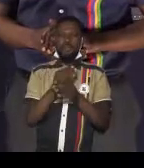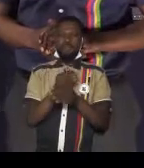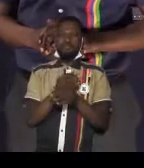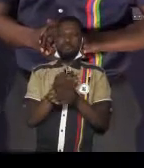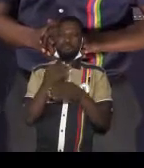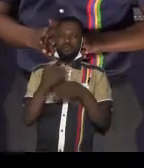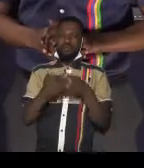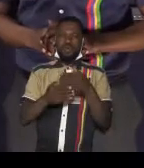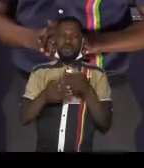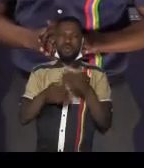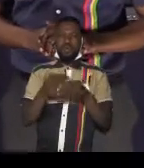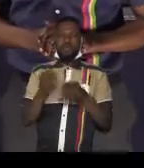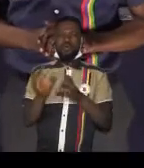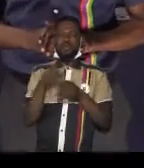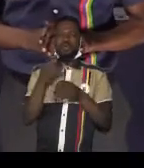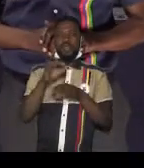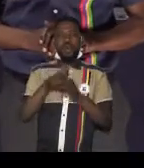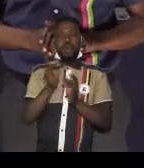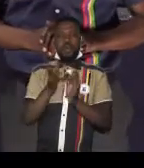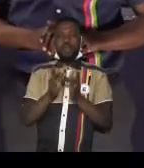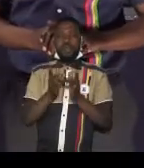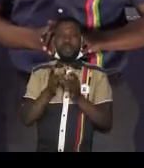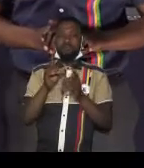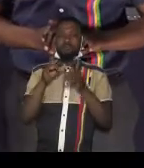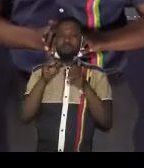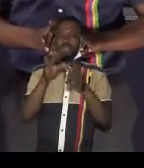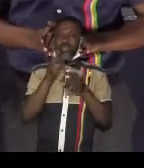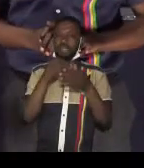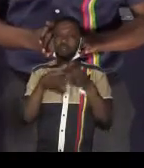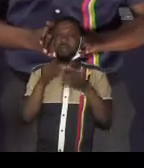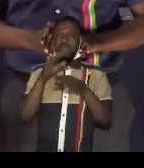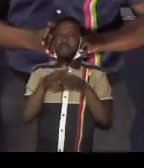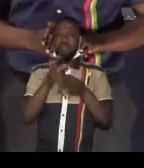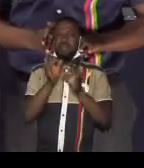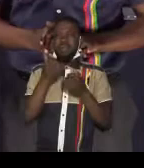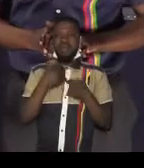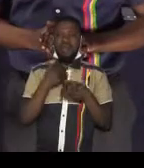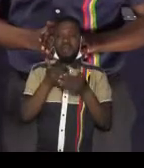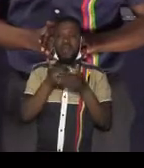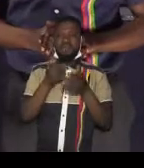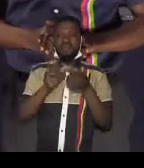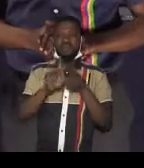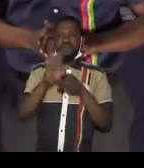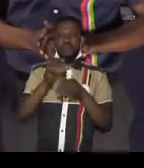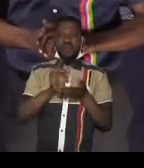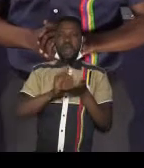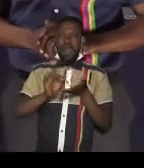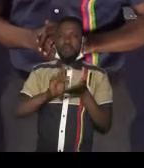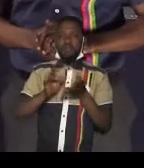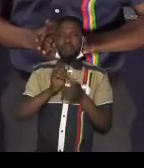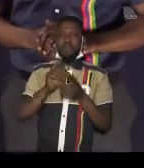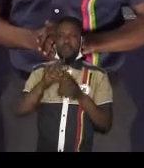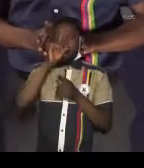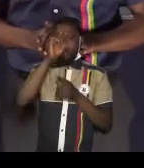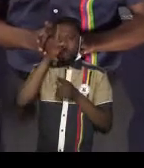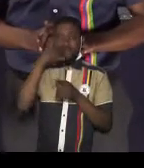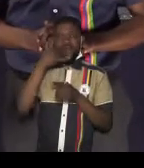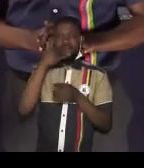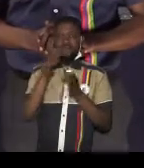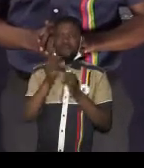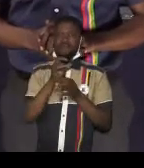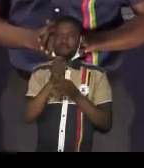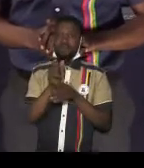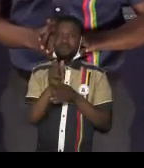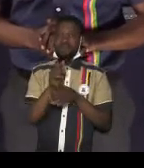progress. Taking the online assessment is based on if you have access to Android or smartphones. If